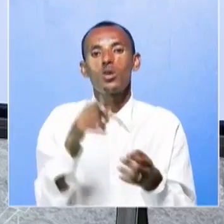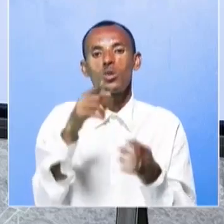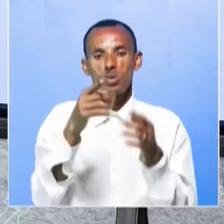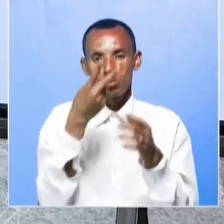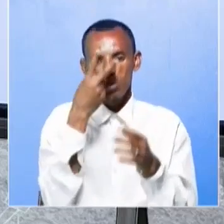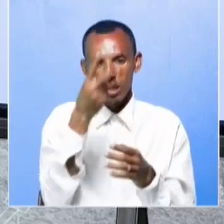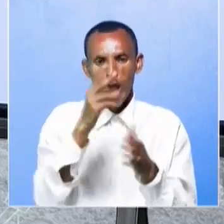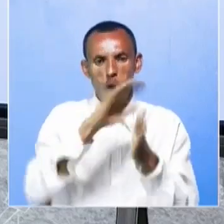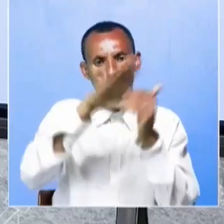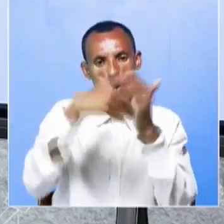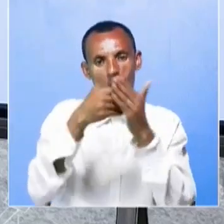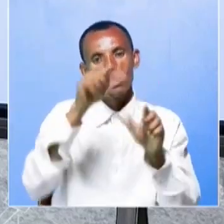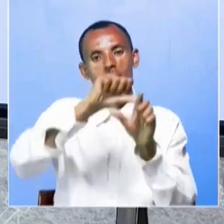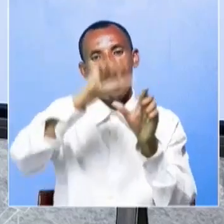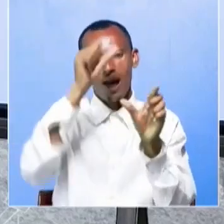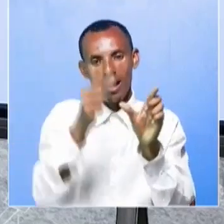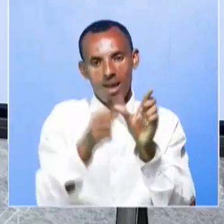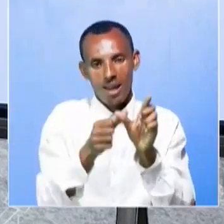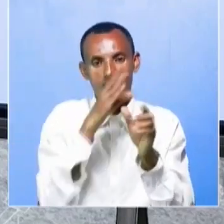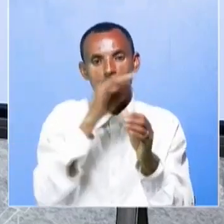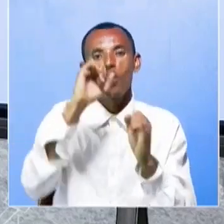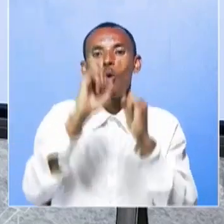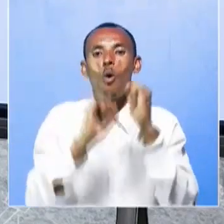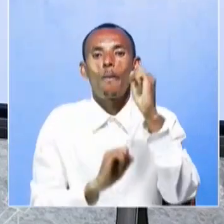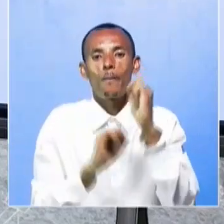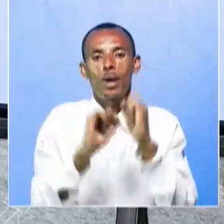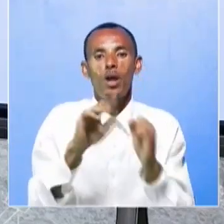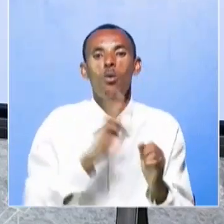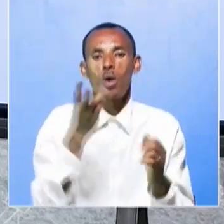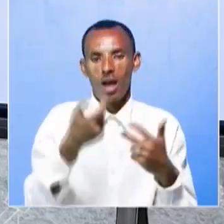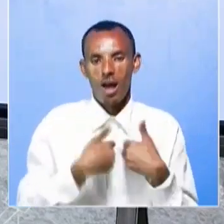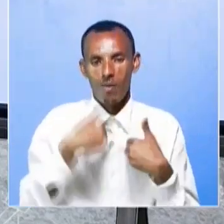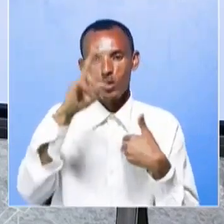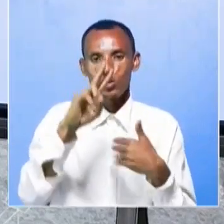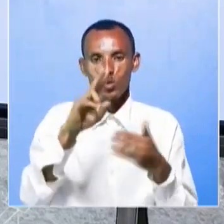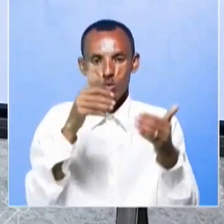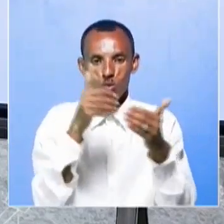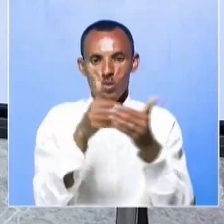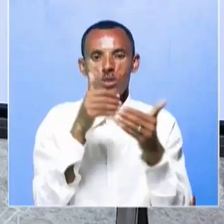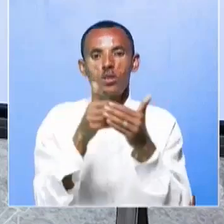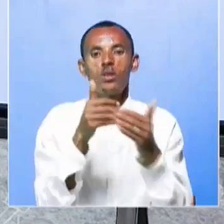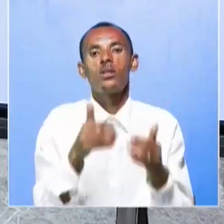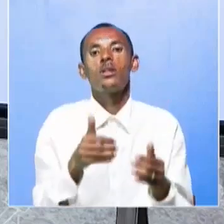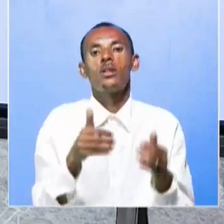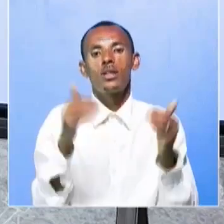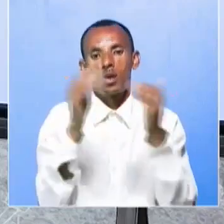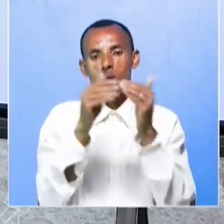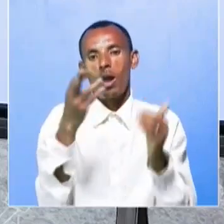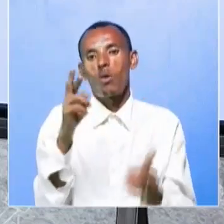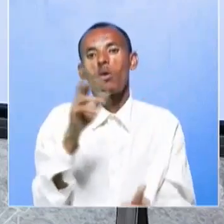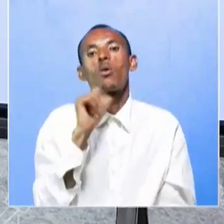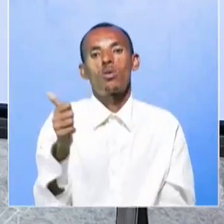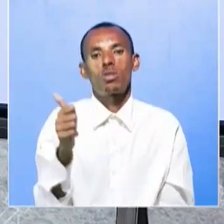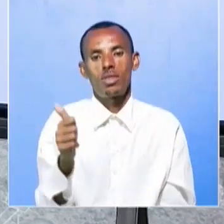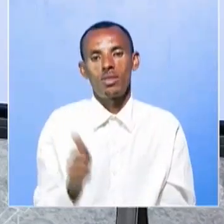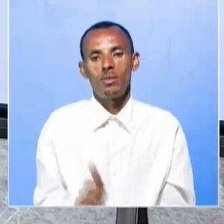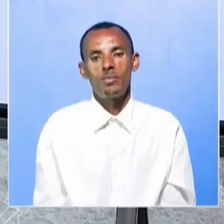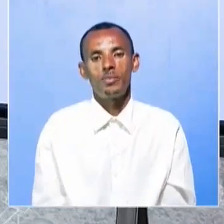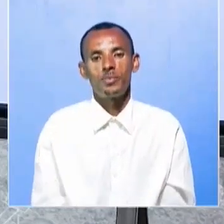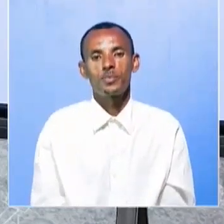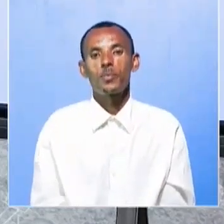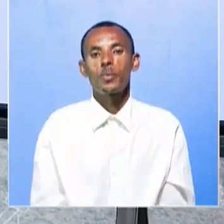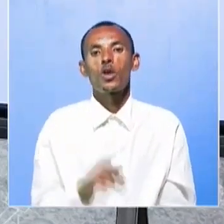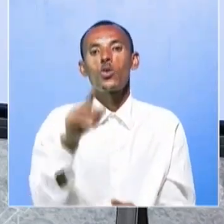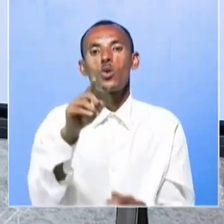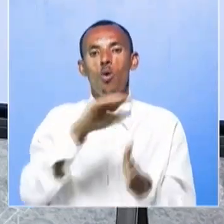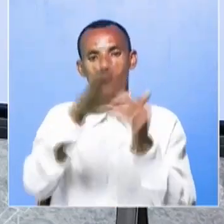check all the angles and compare whether we have two corresponding congruent angles or not. So you